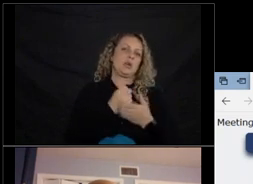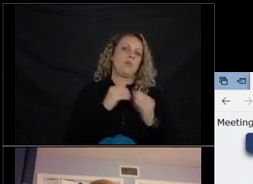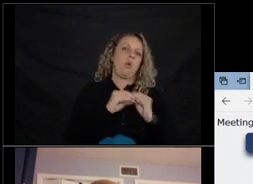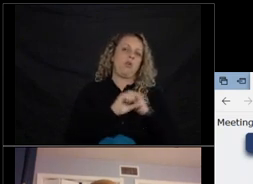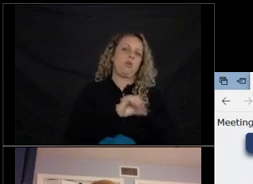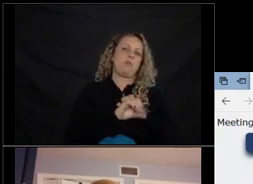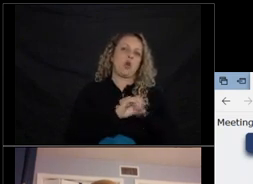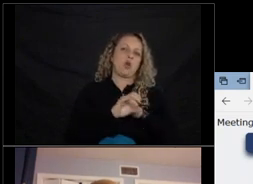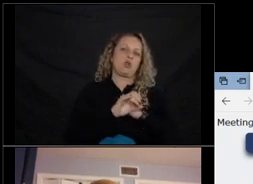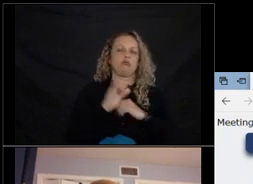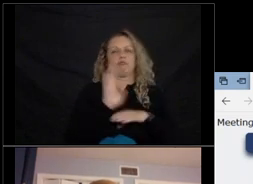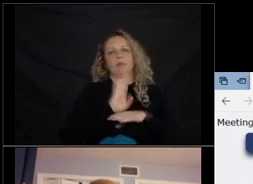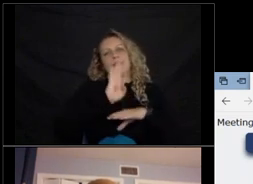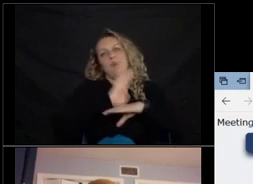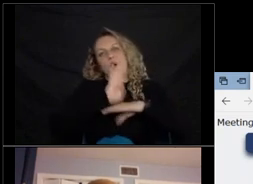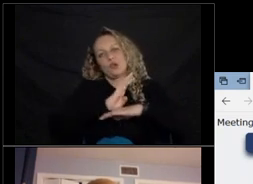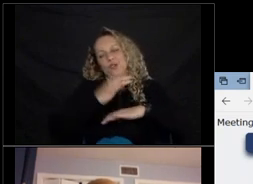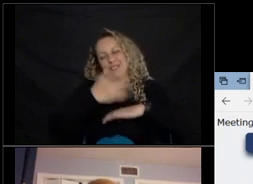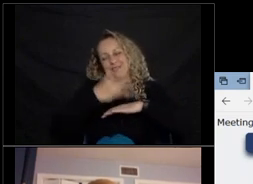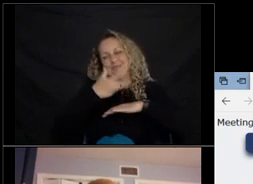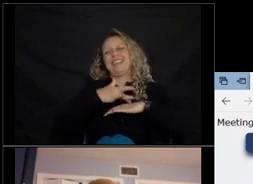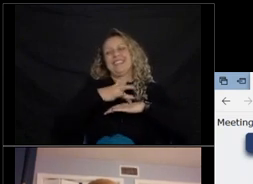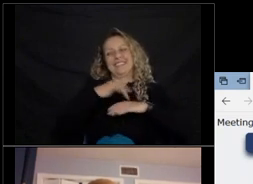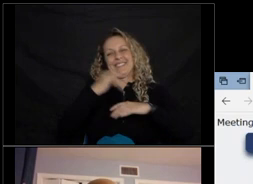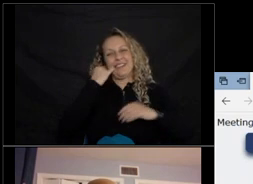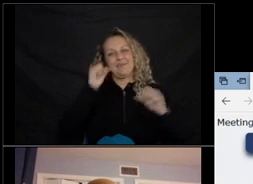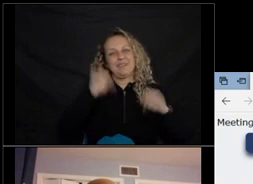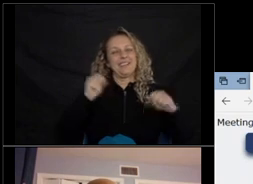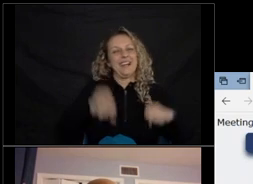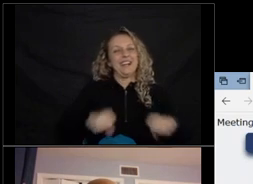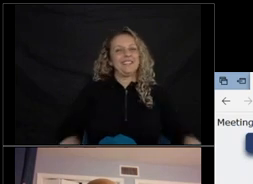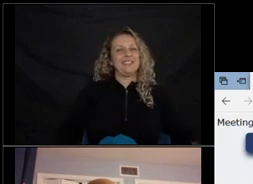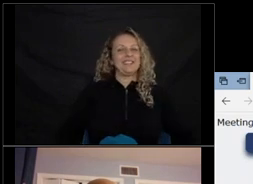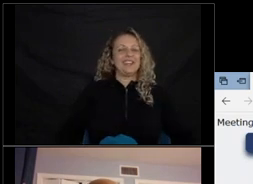commercial space in there, if possible.